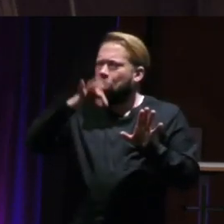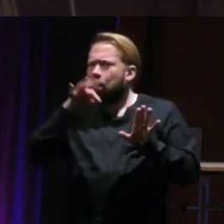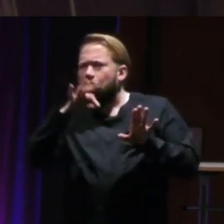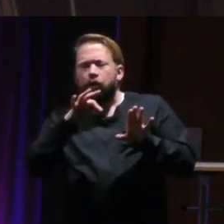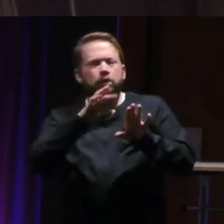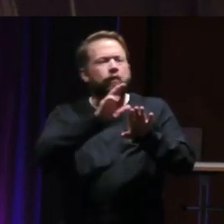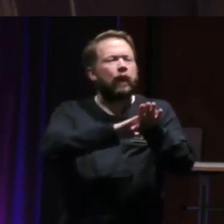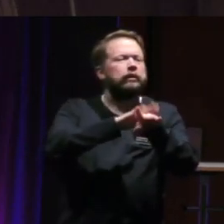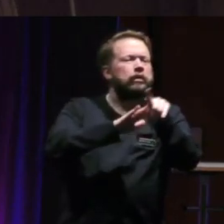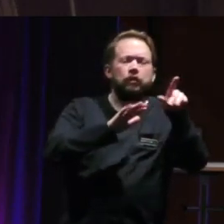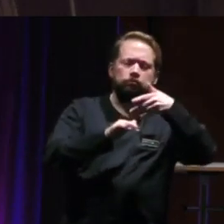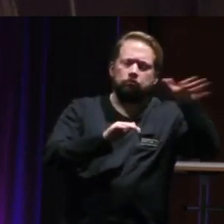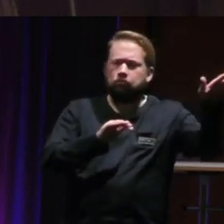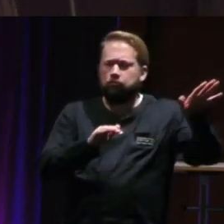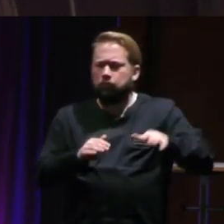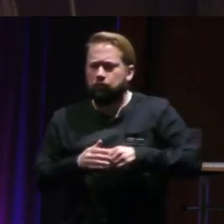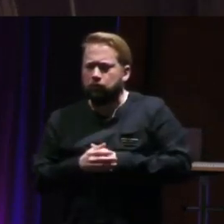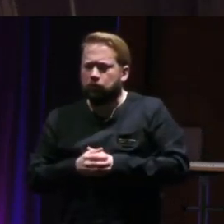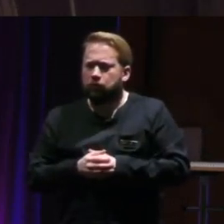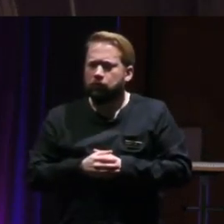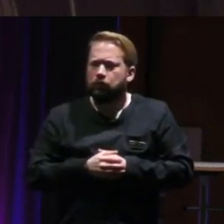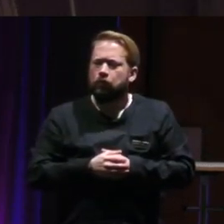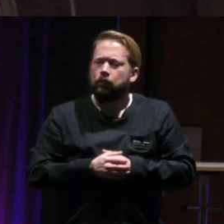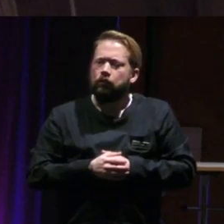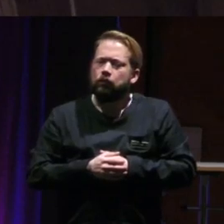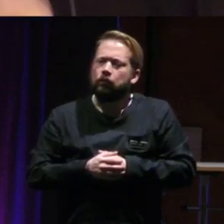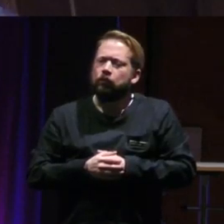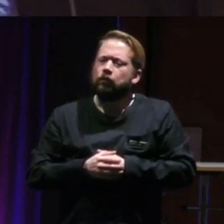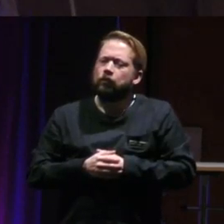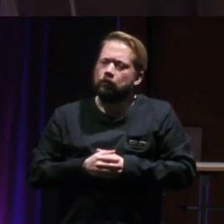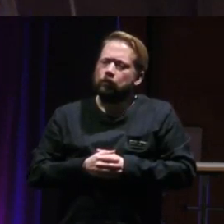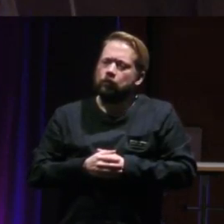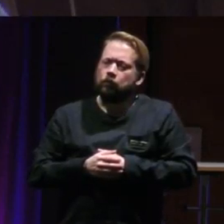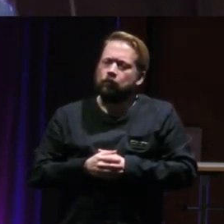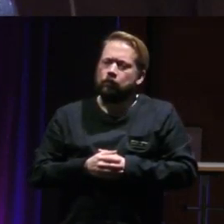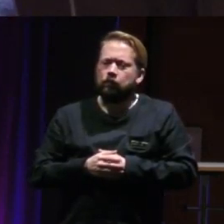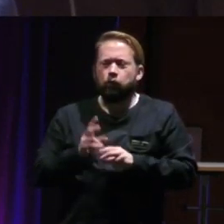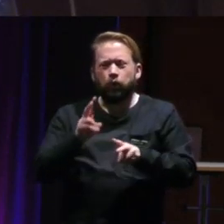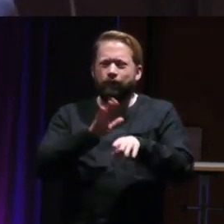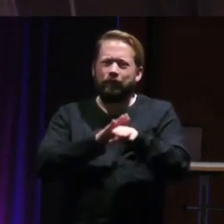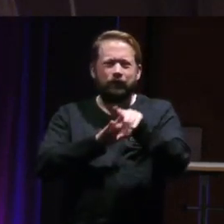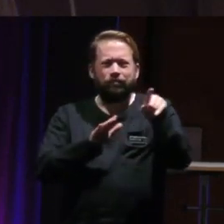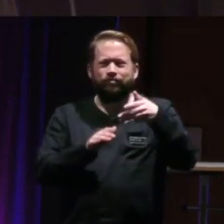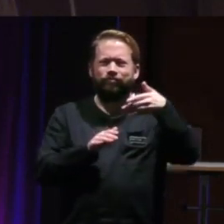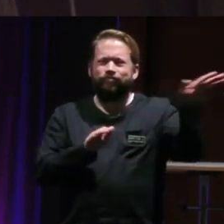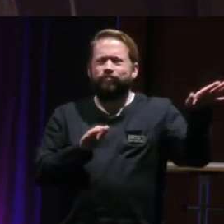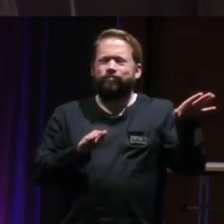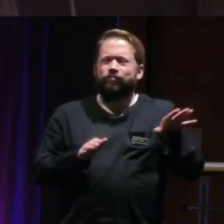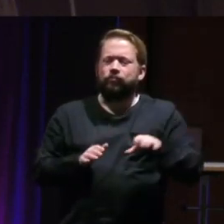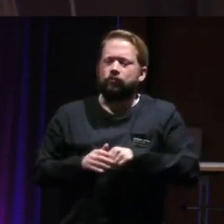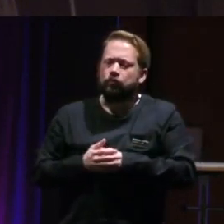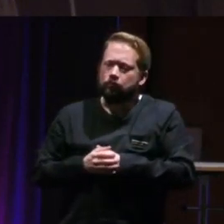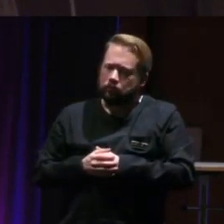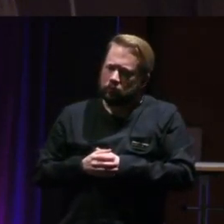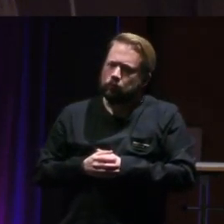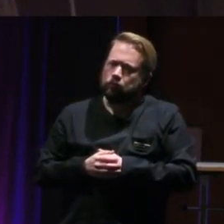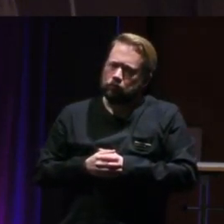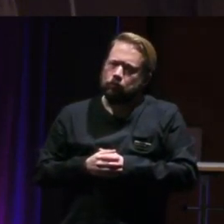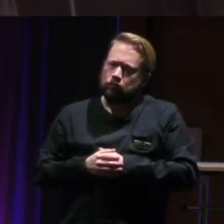even closer to our country, etc., etc. But, for example, we had World